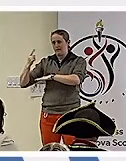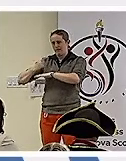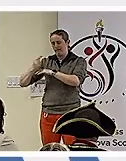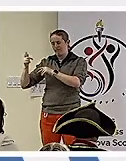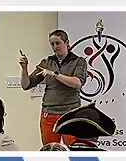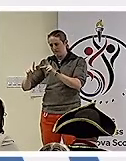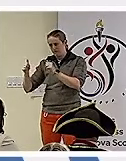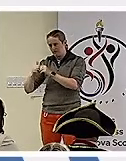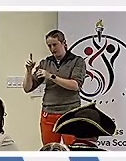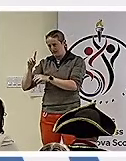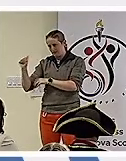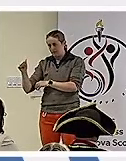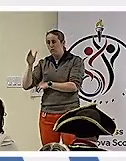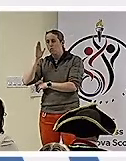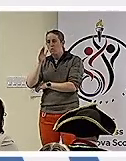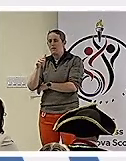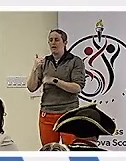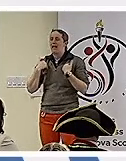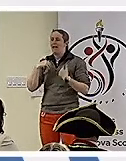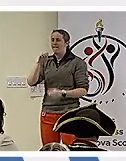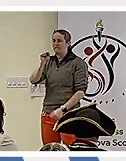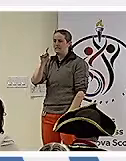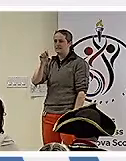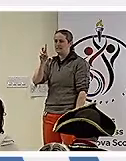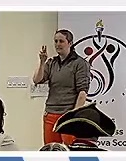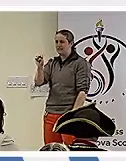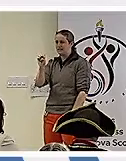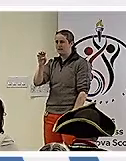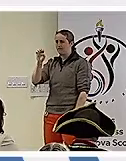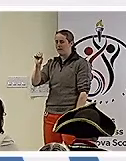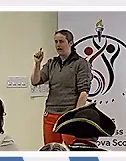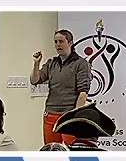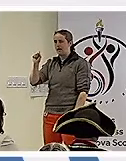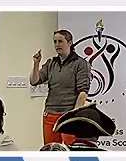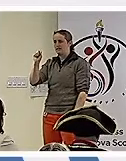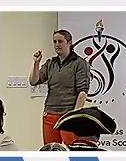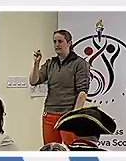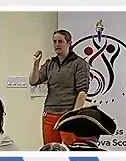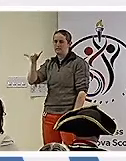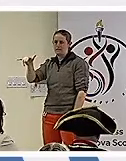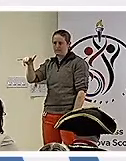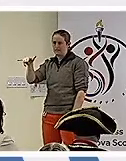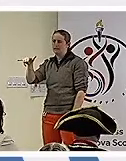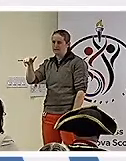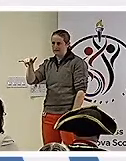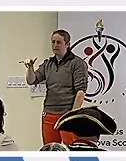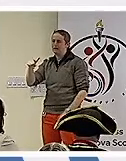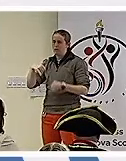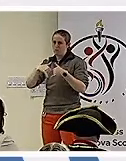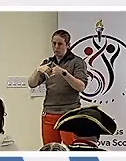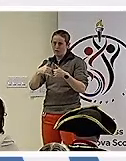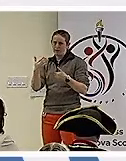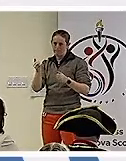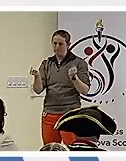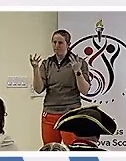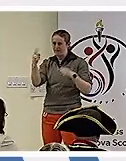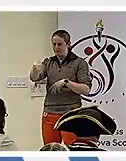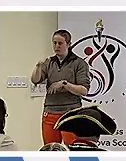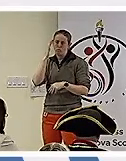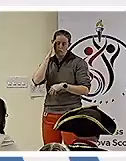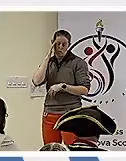Esty Award. Many in this room may know the name of Steve Esty. Not only was he a